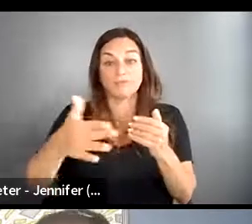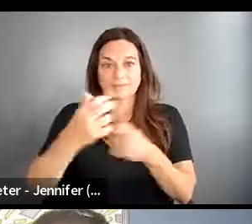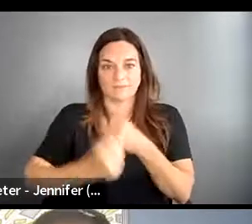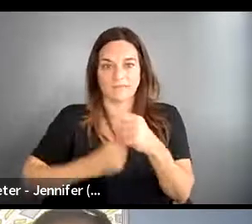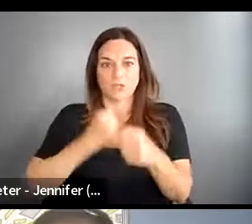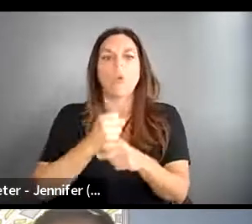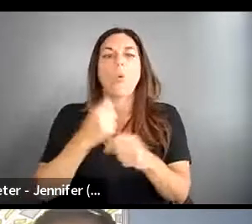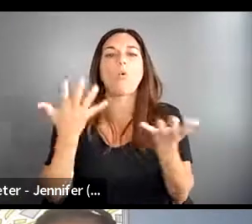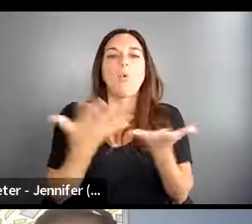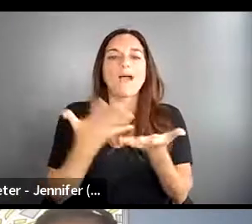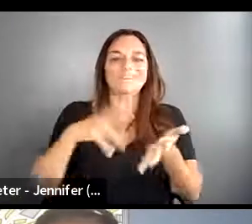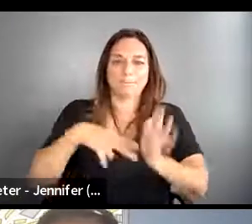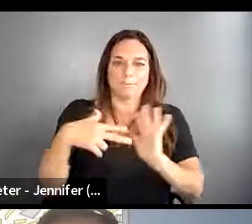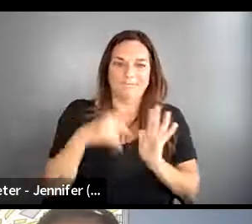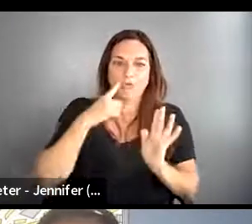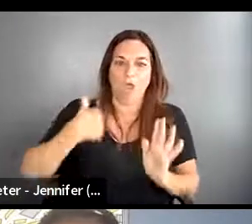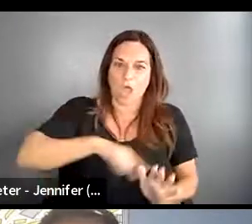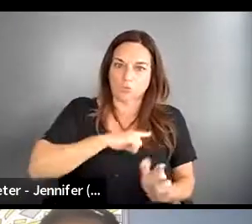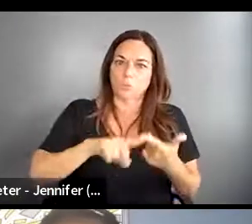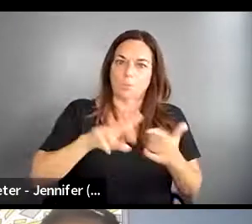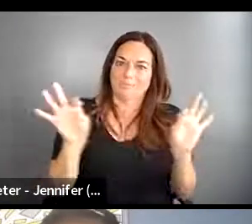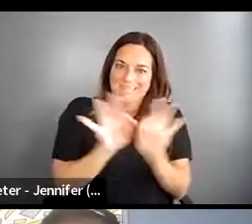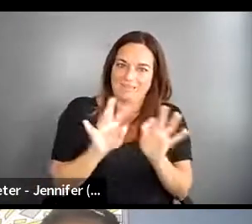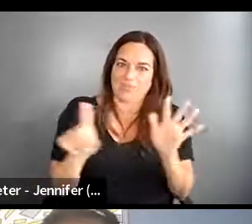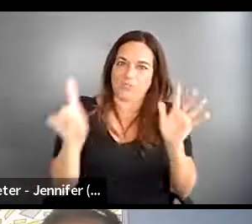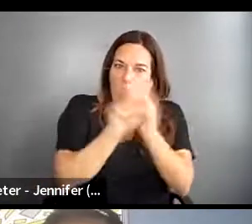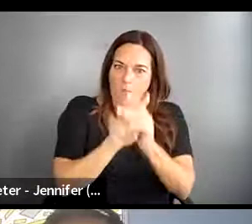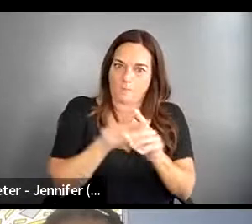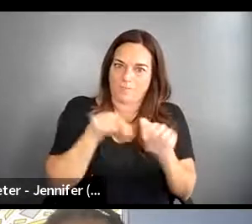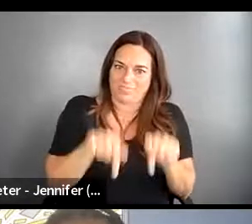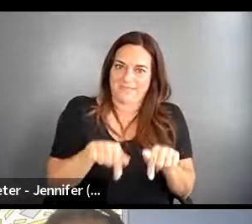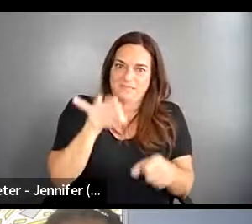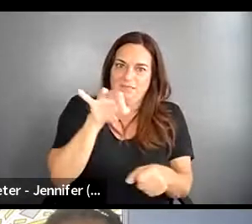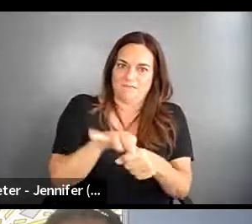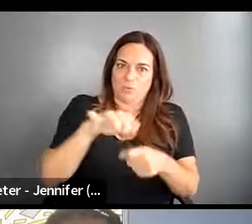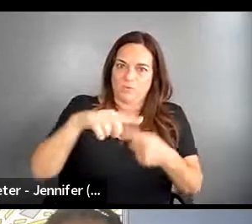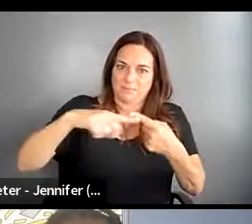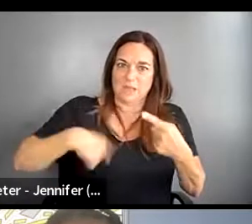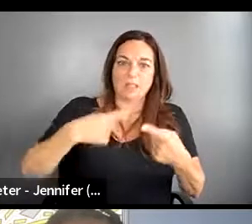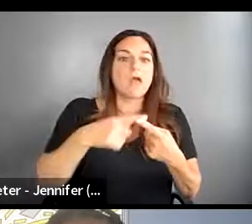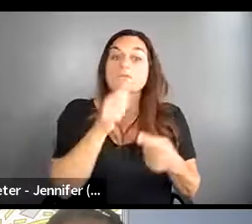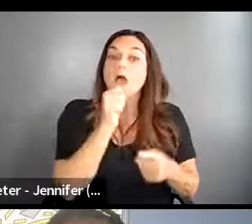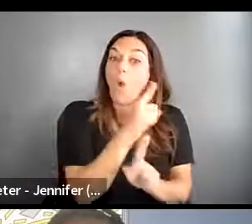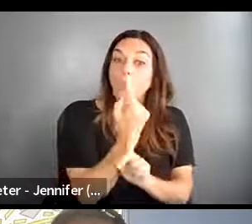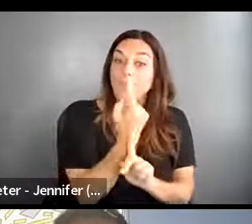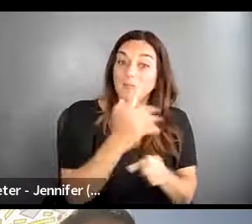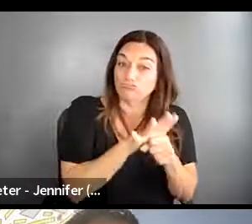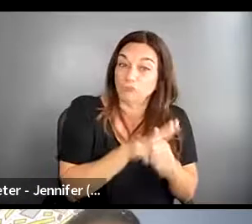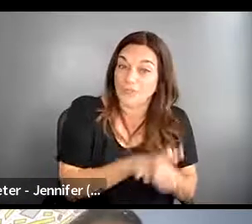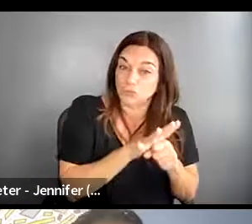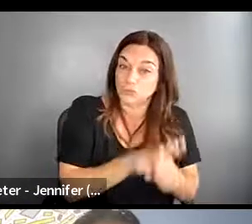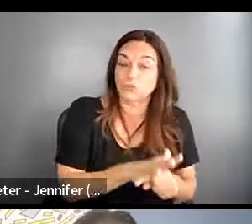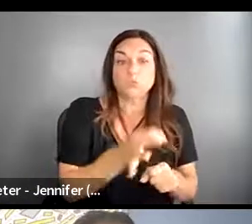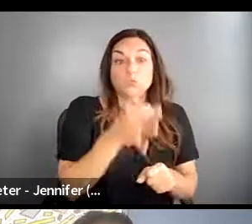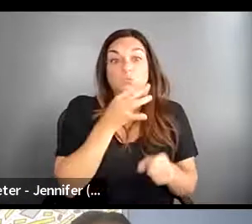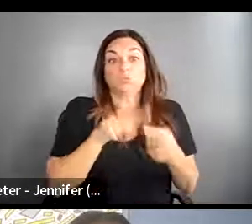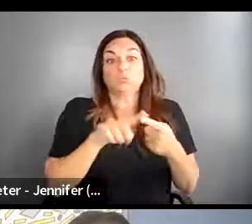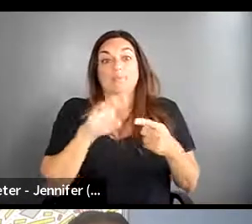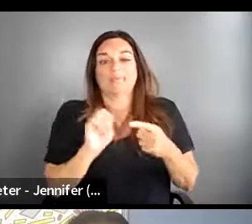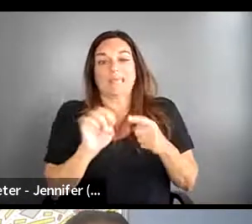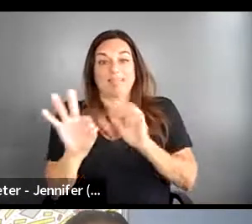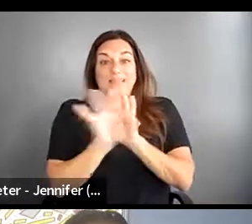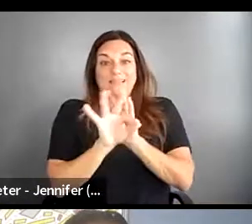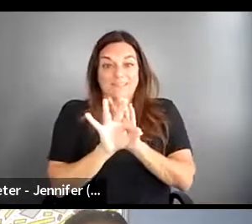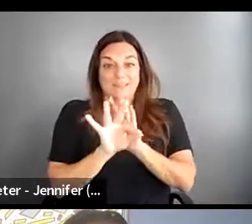what does it mean for us to meaningfully show up in this electoral cycle to not only pressure soon to be elected officials